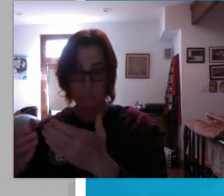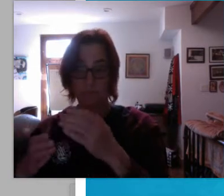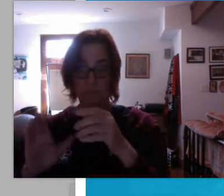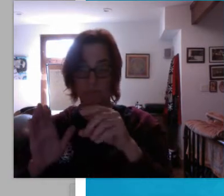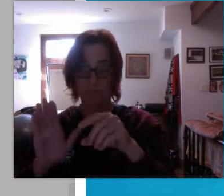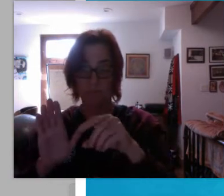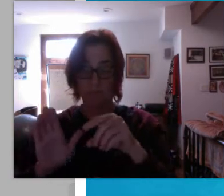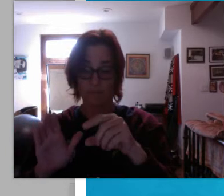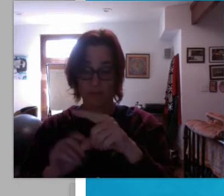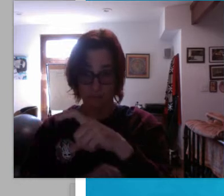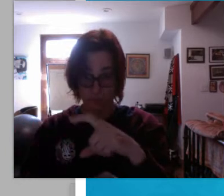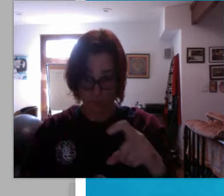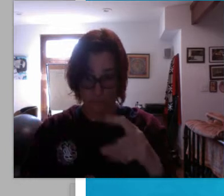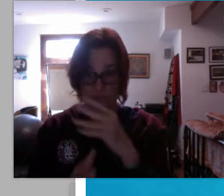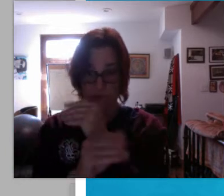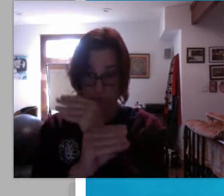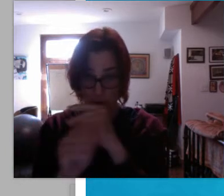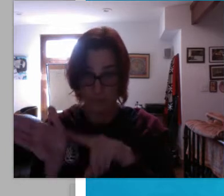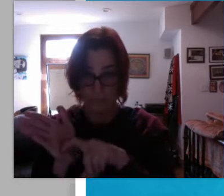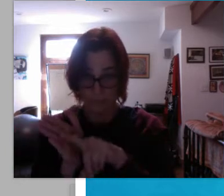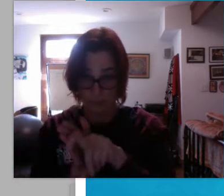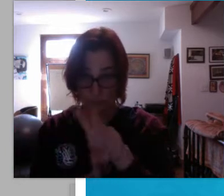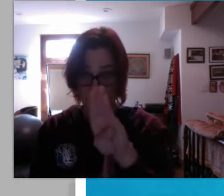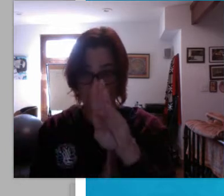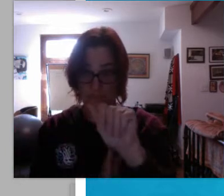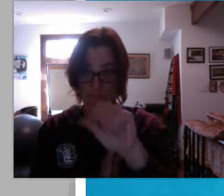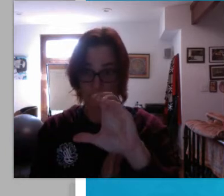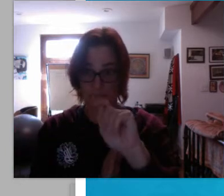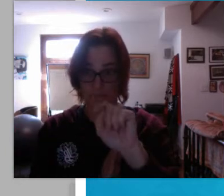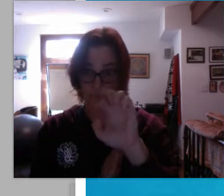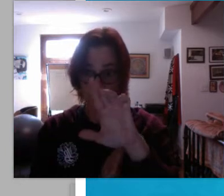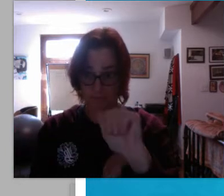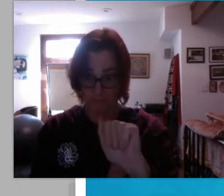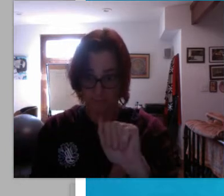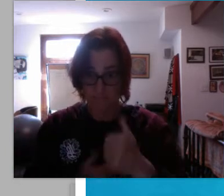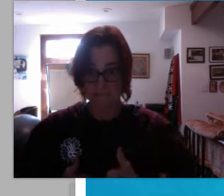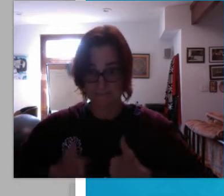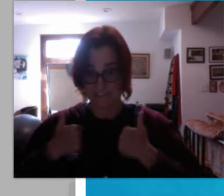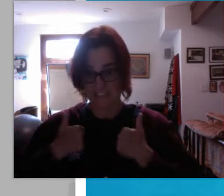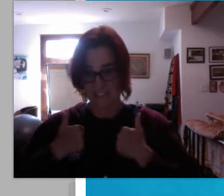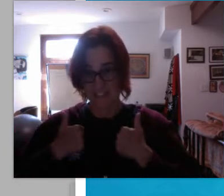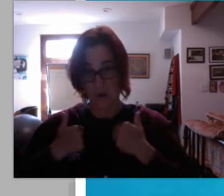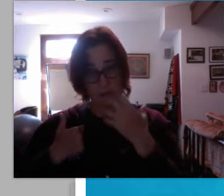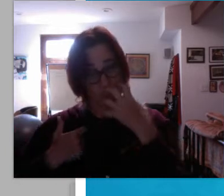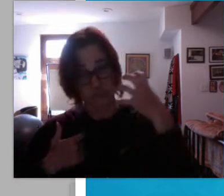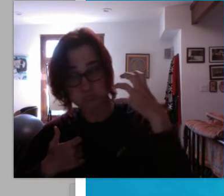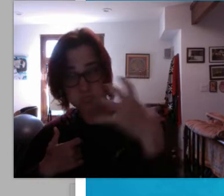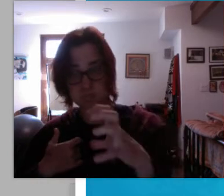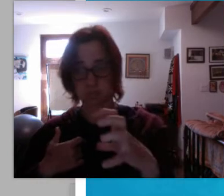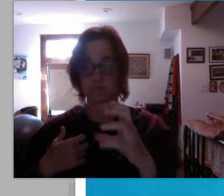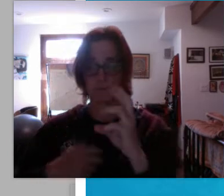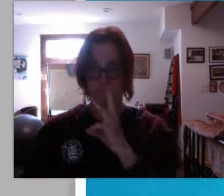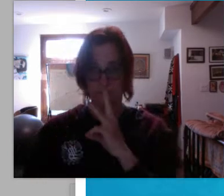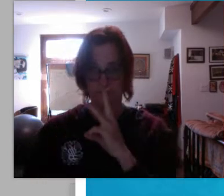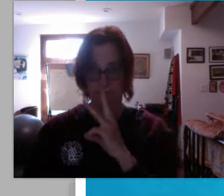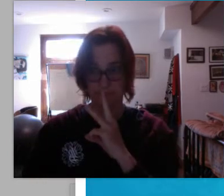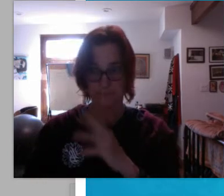shrimp, crabs, worms, and bacteria live in this very hot